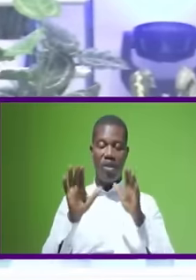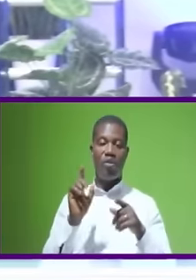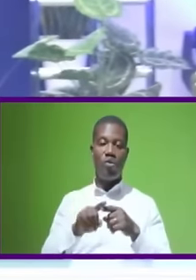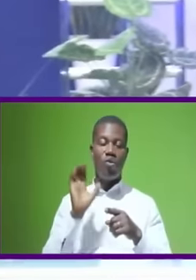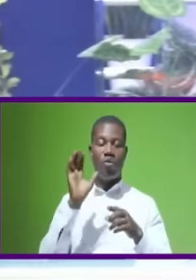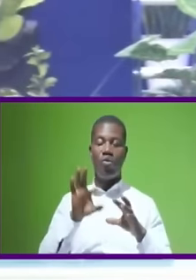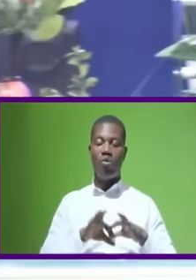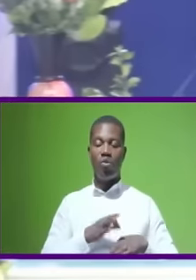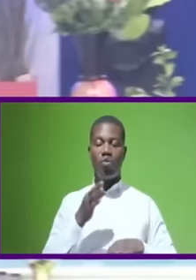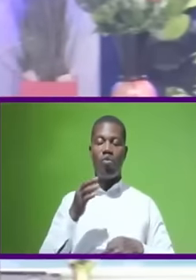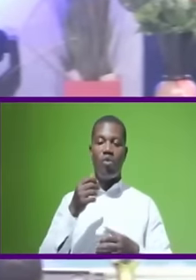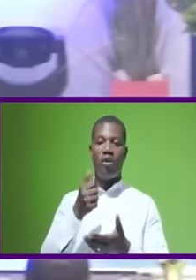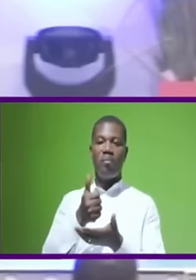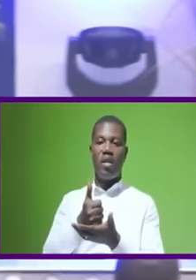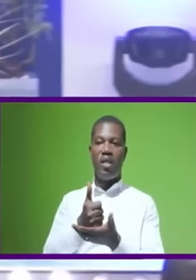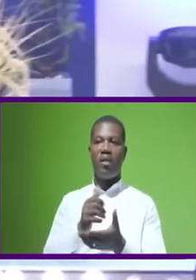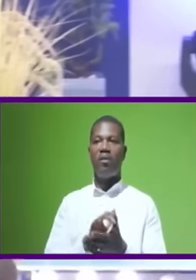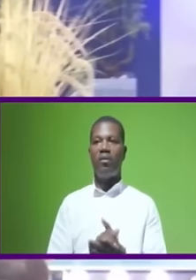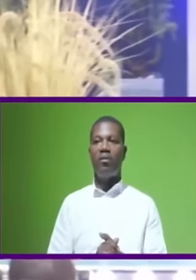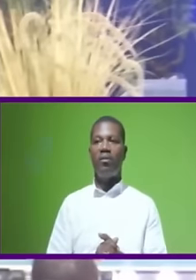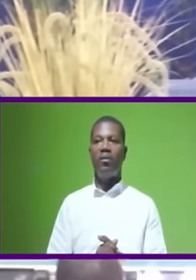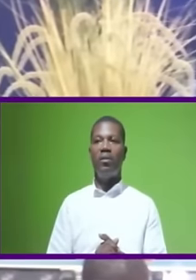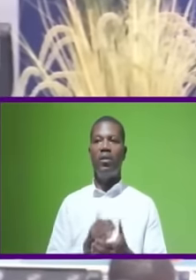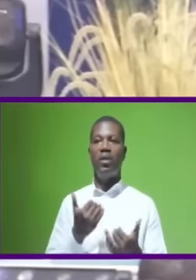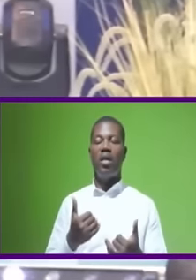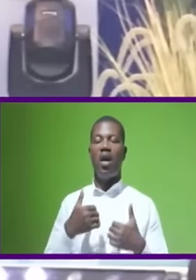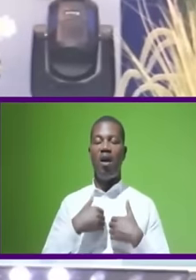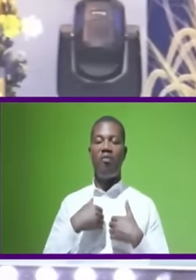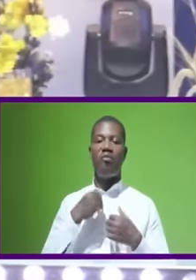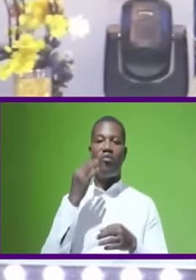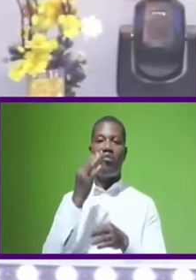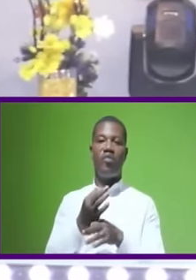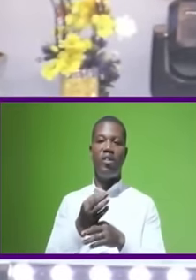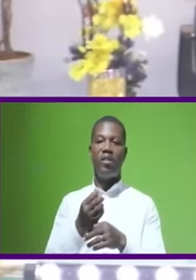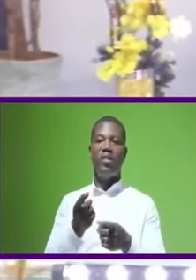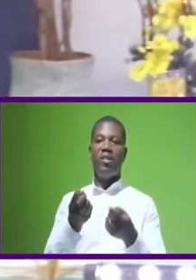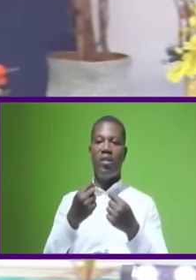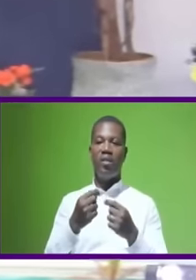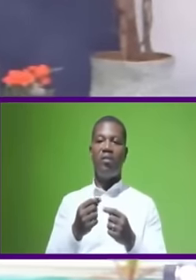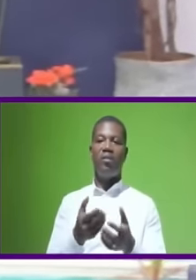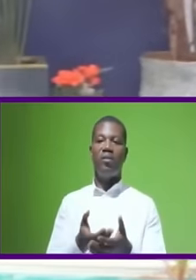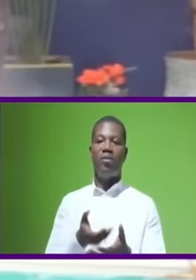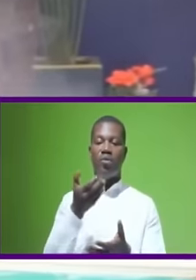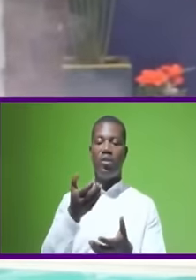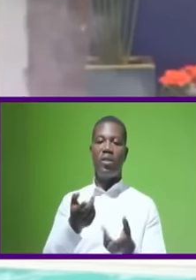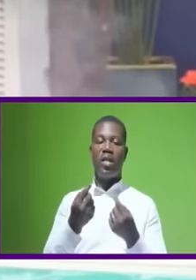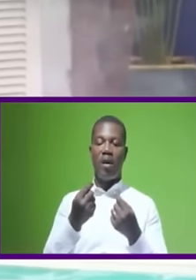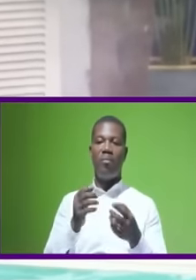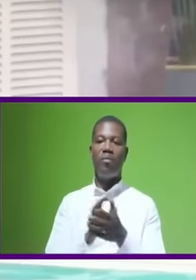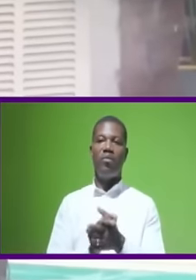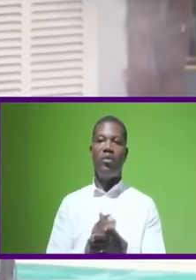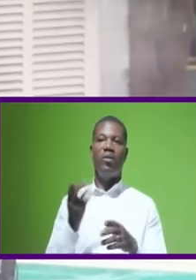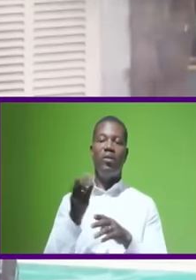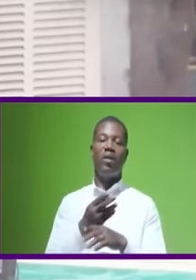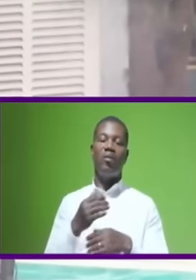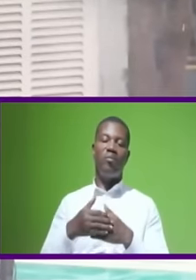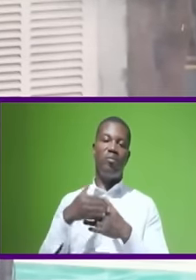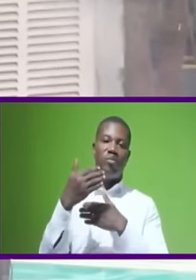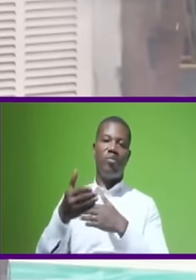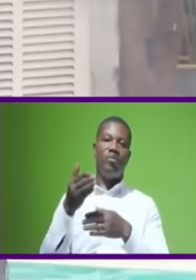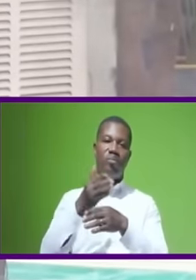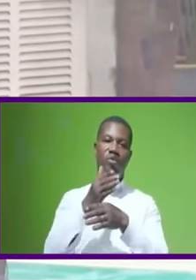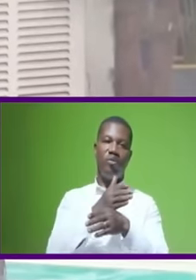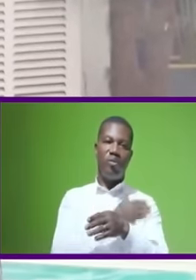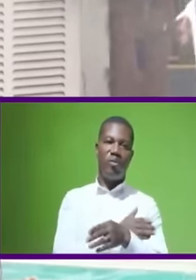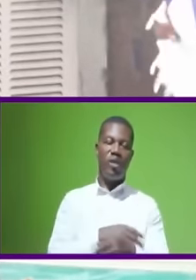Amen. Amen. Amen. Afi to jide so na ma na kofa wo sika mu ye die. Yes. Kan kura na nkoso. Emu ada